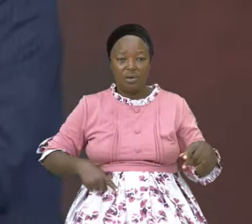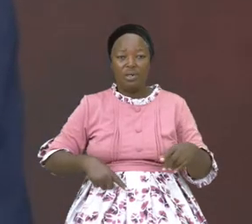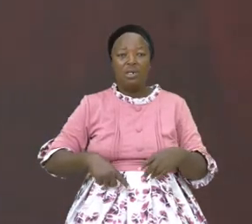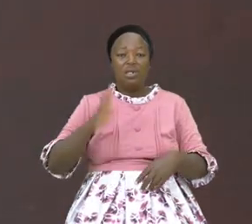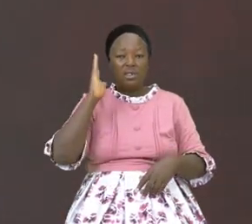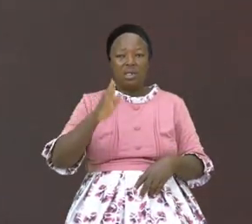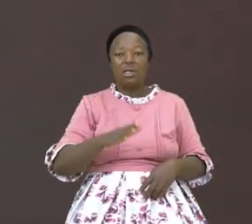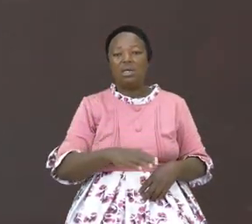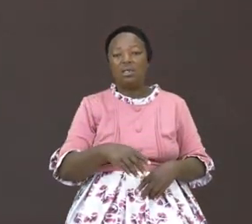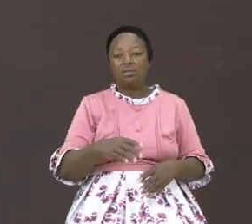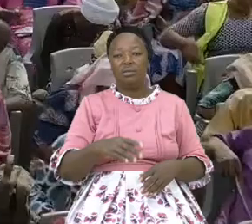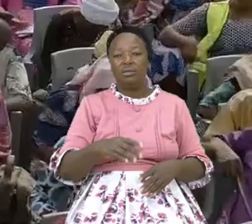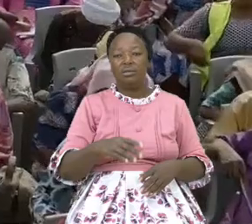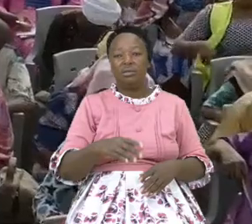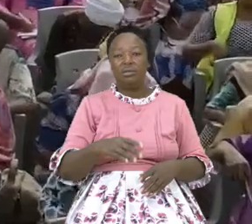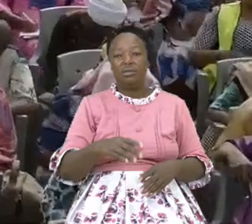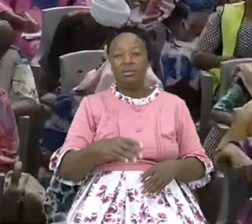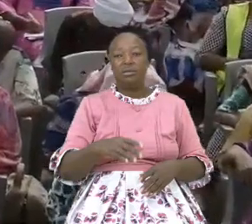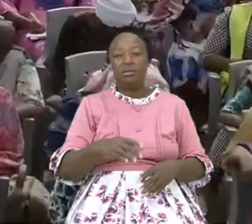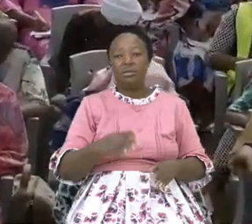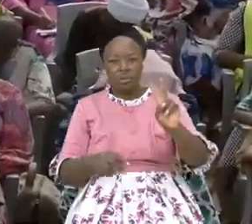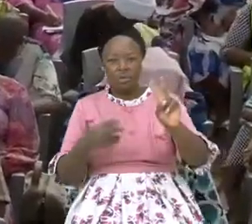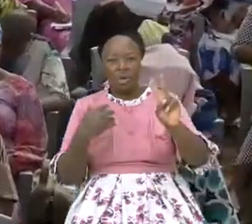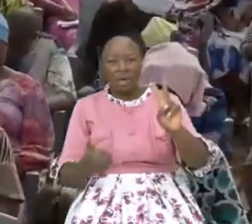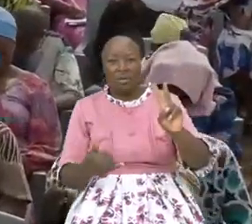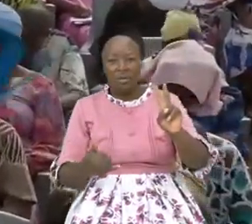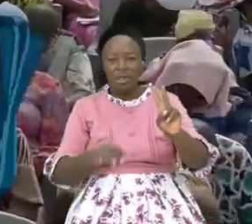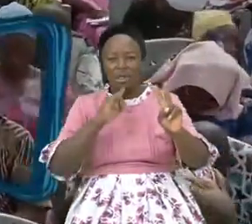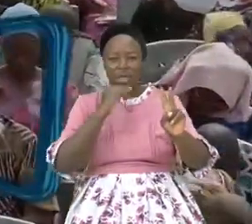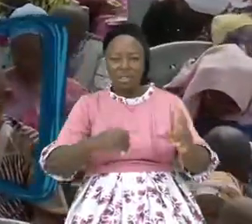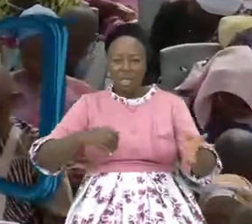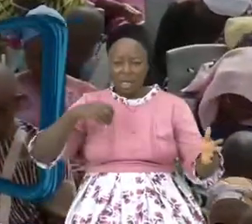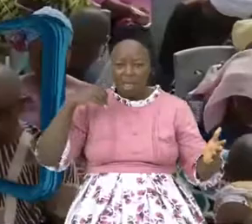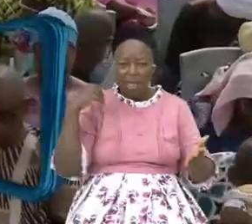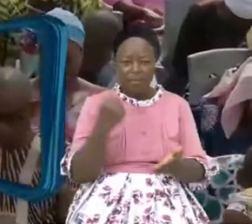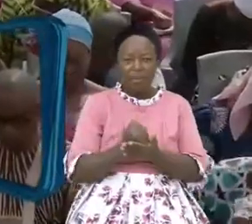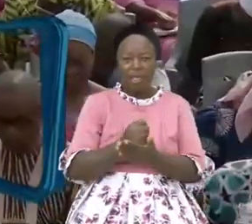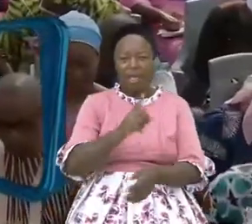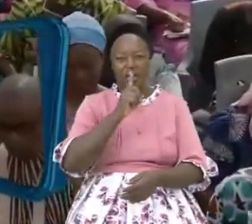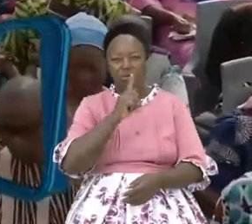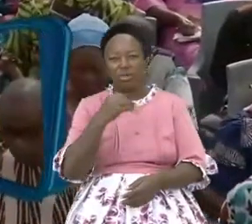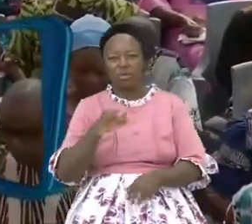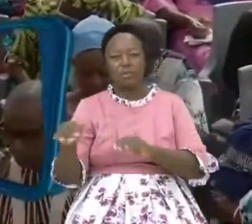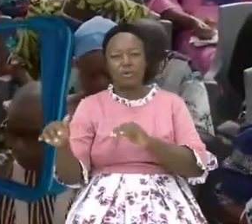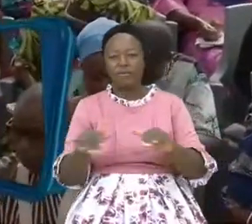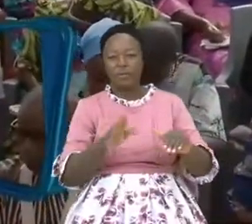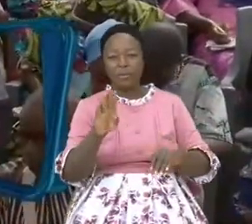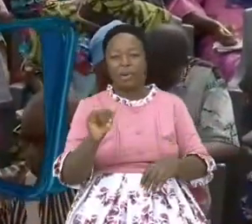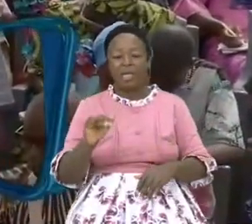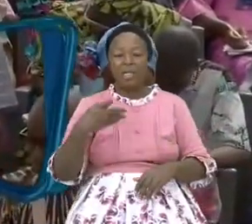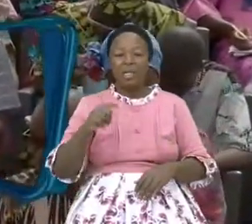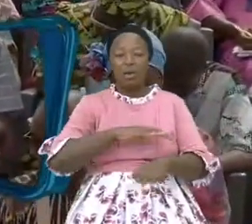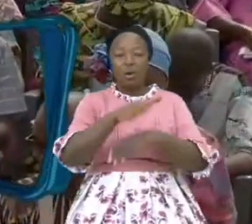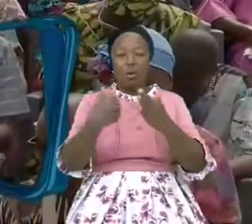number two. Point number two is amen. Assurance of performance by the